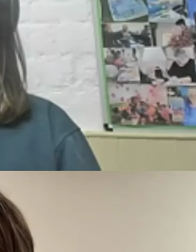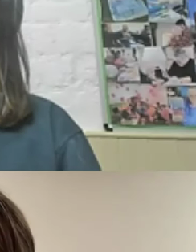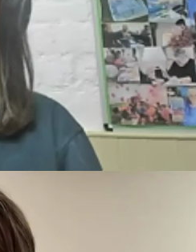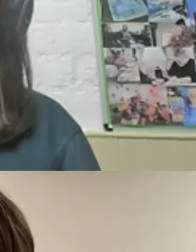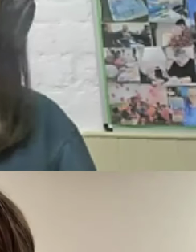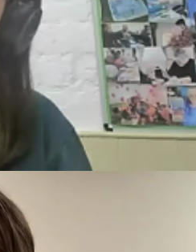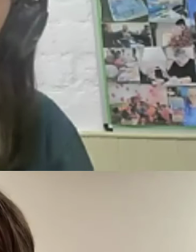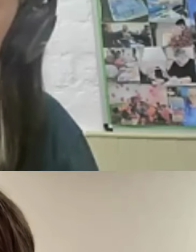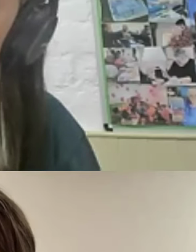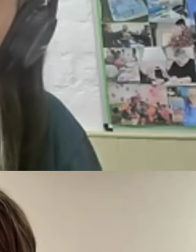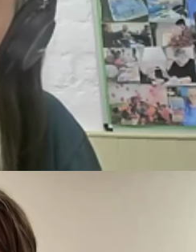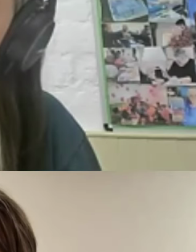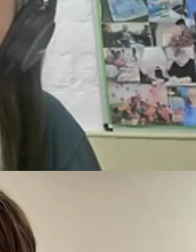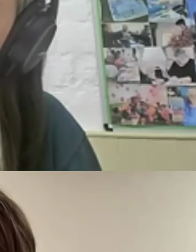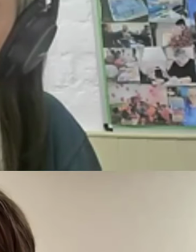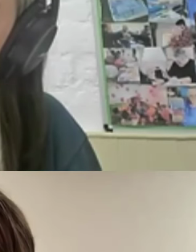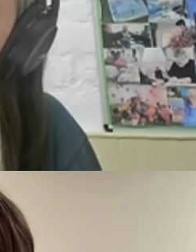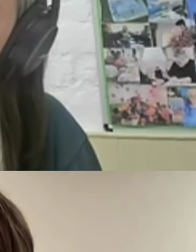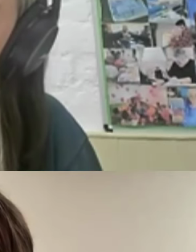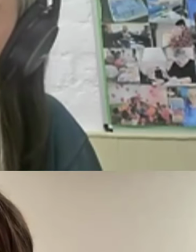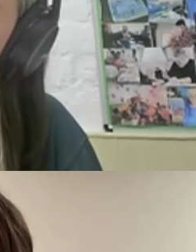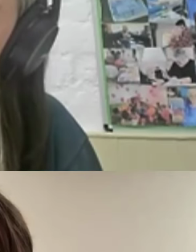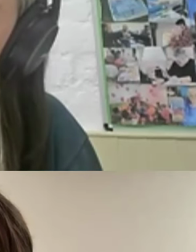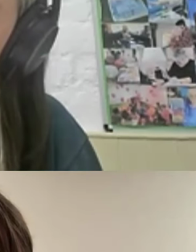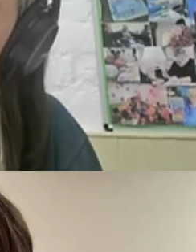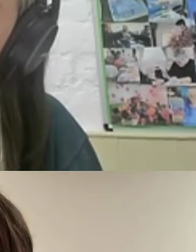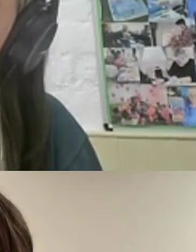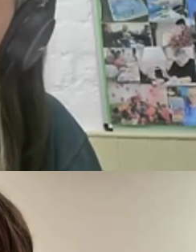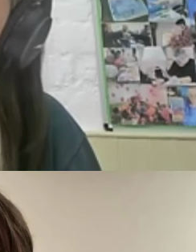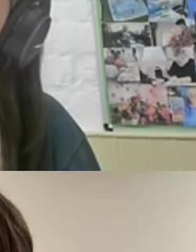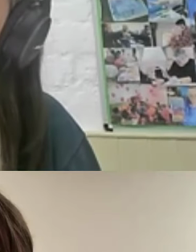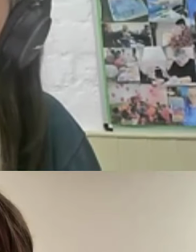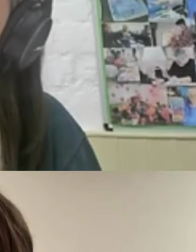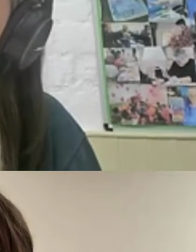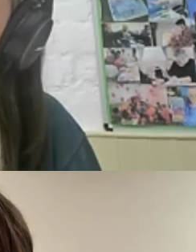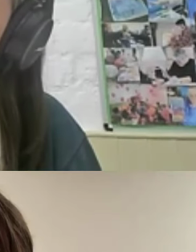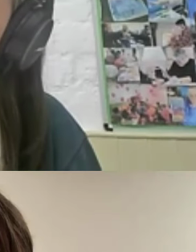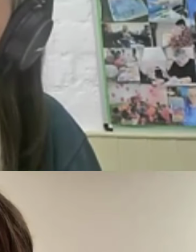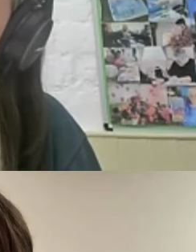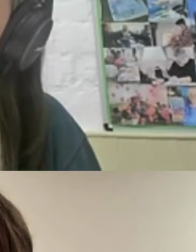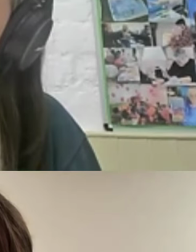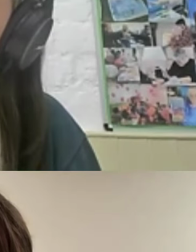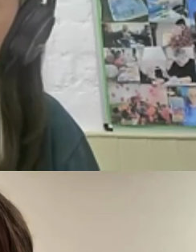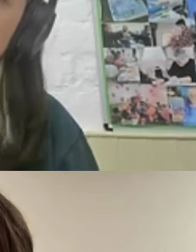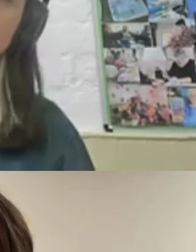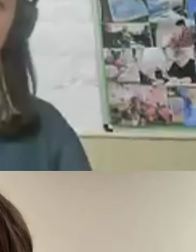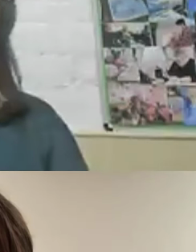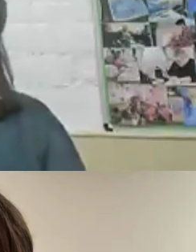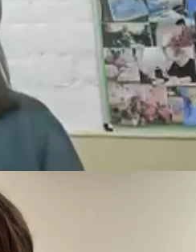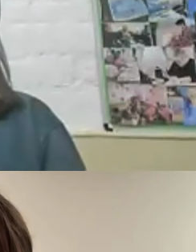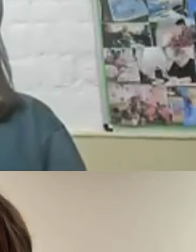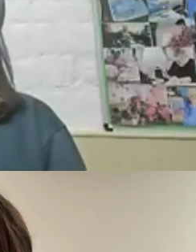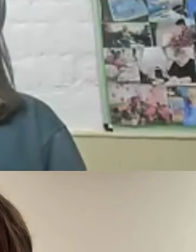areas, but don't necessarily get caught up in the funding for the big organisations, how do they actually get to use